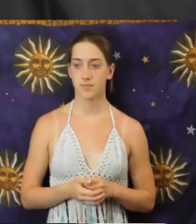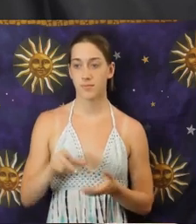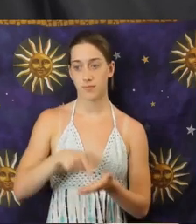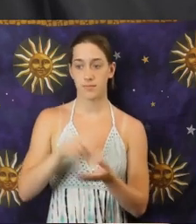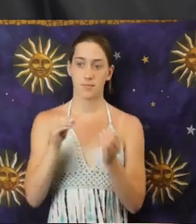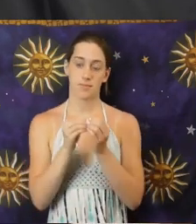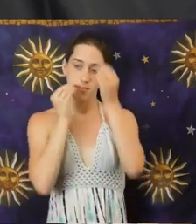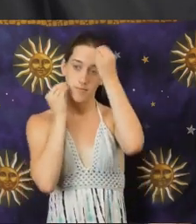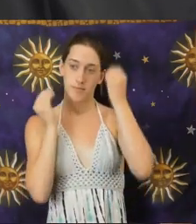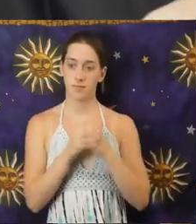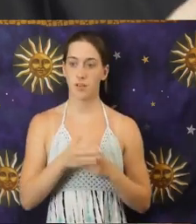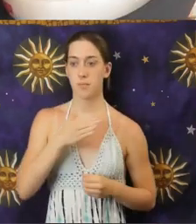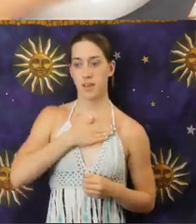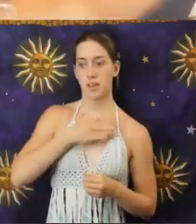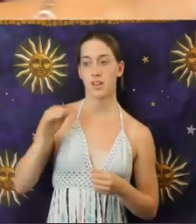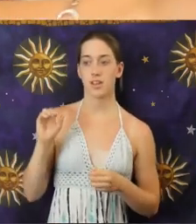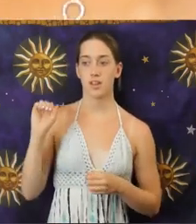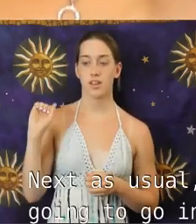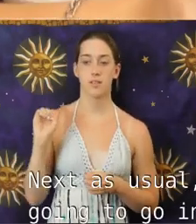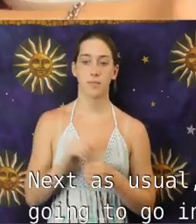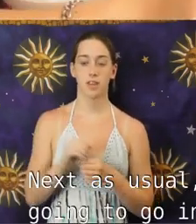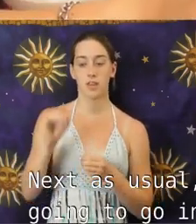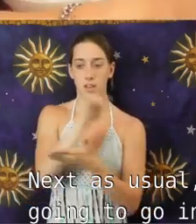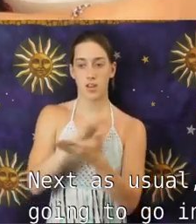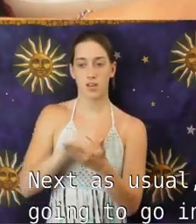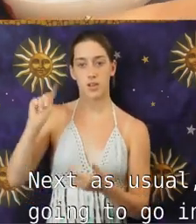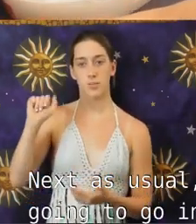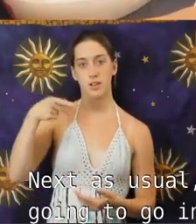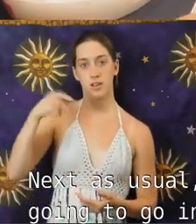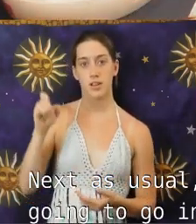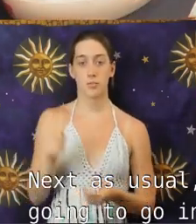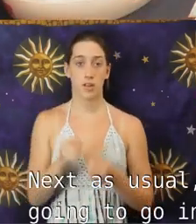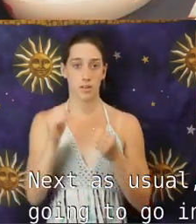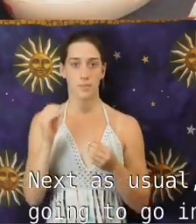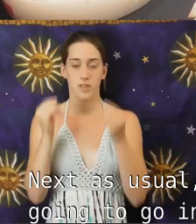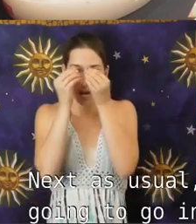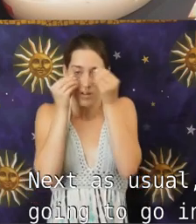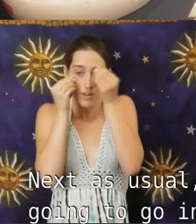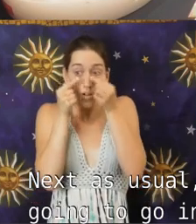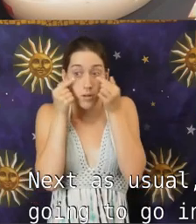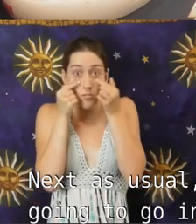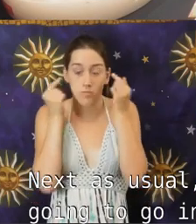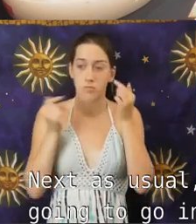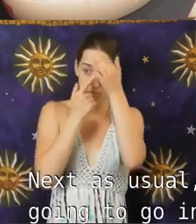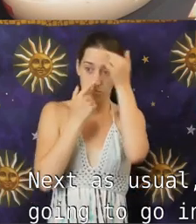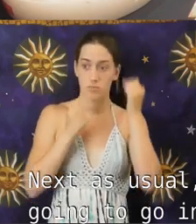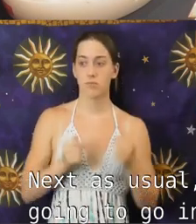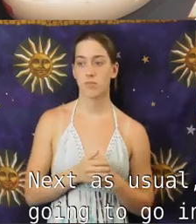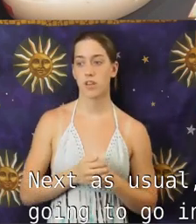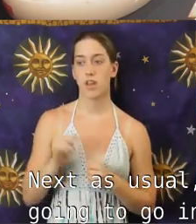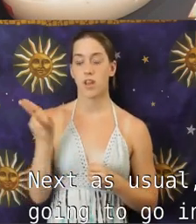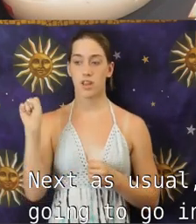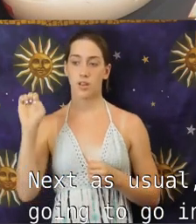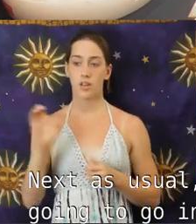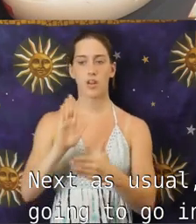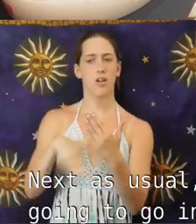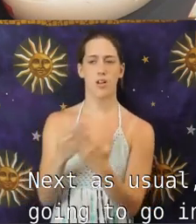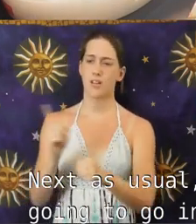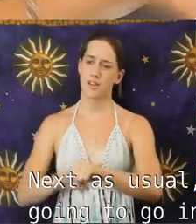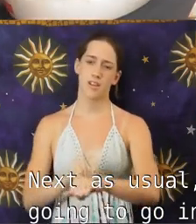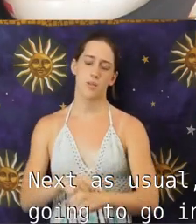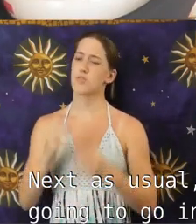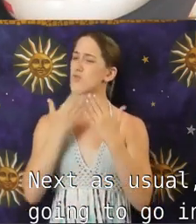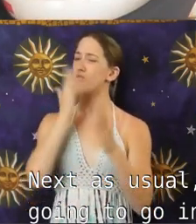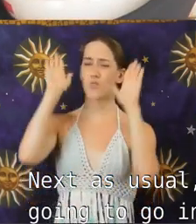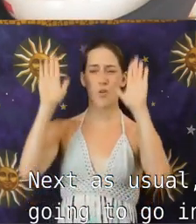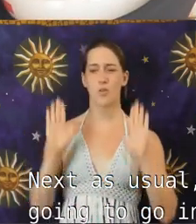I'm not done with that yet. Next, as usual, I'm going to go with, well, this time it's fresh. Anyways, this time I'm going with the